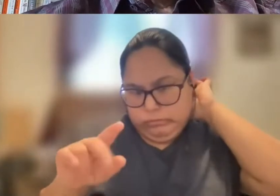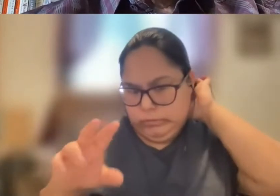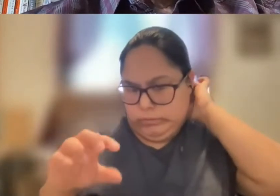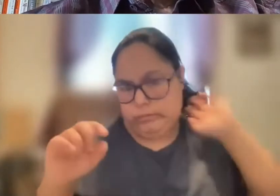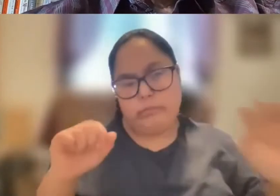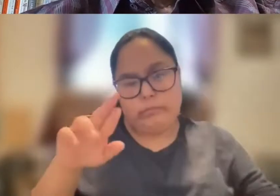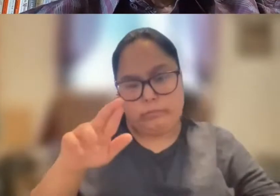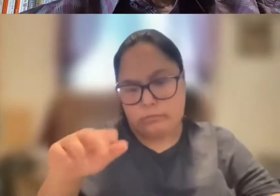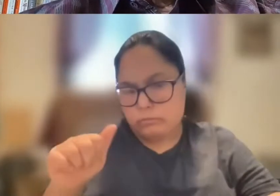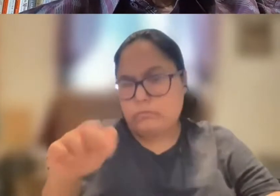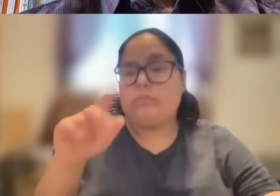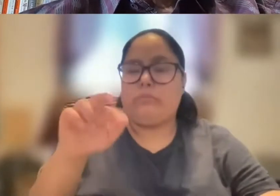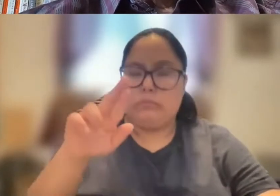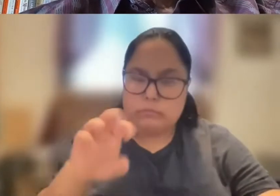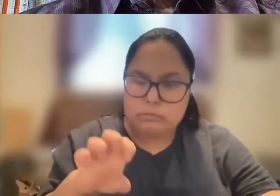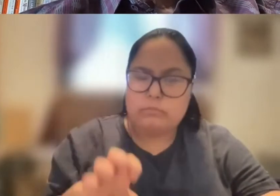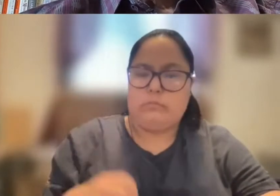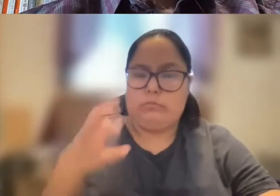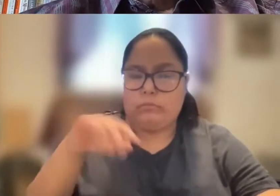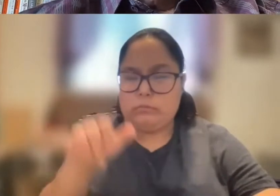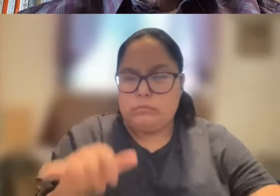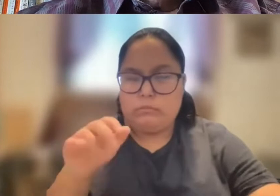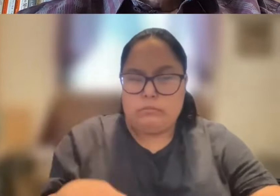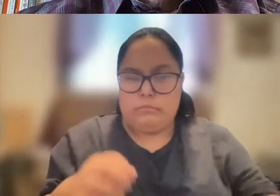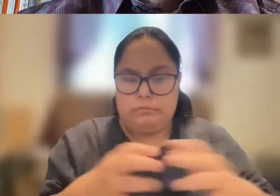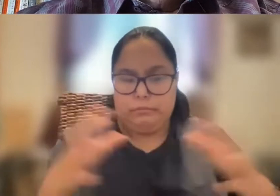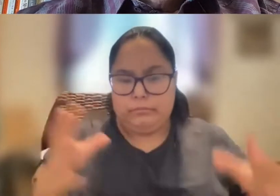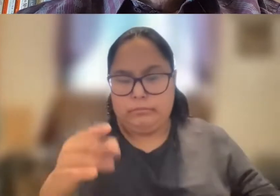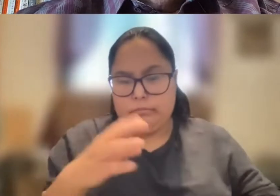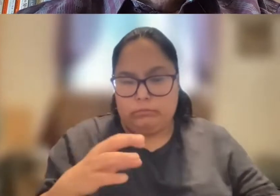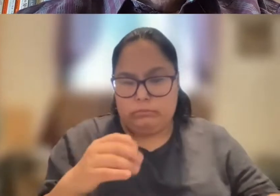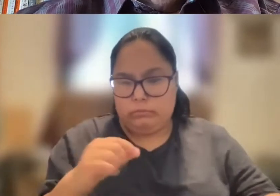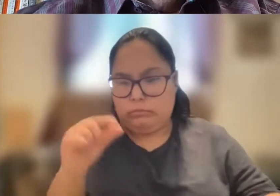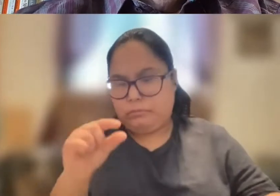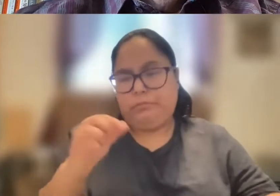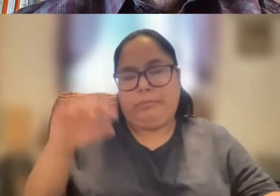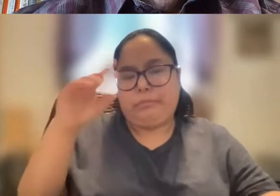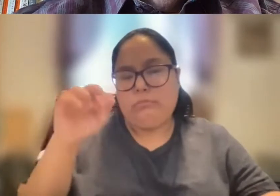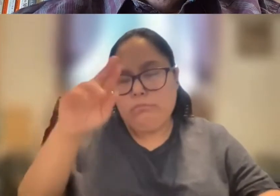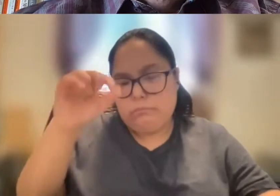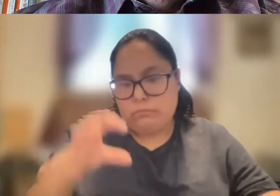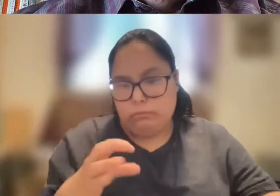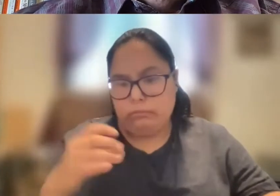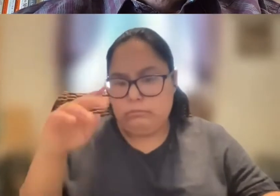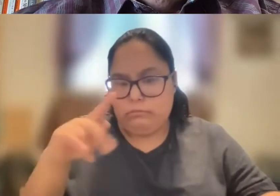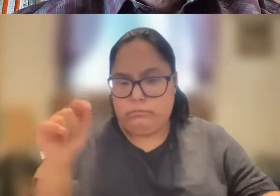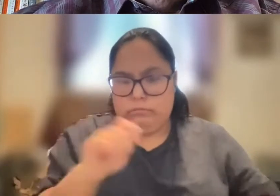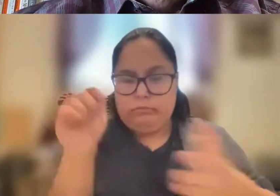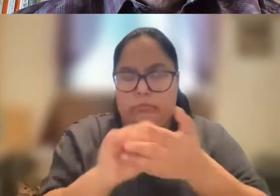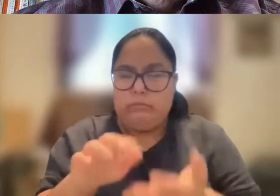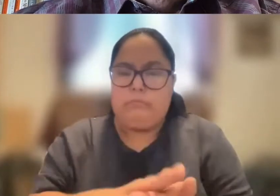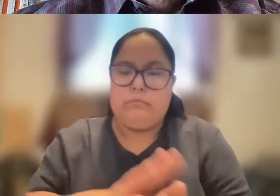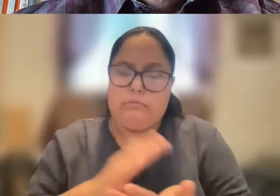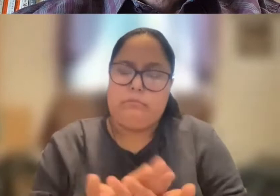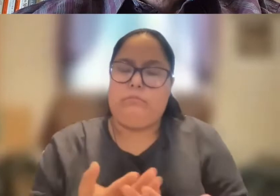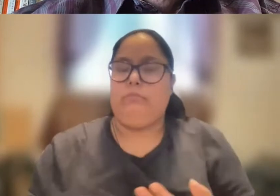And that was a little anticlimactic. Filling out the paperwork was